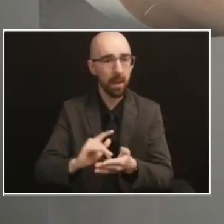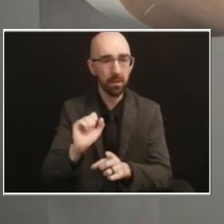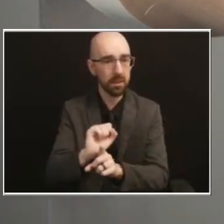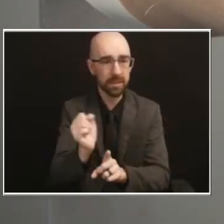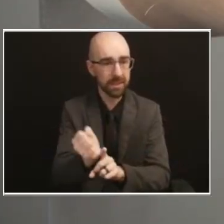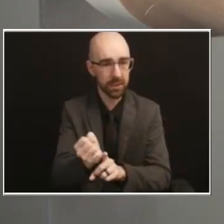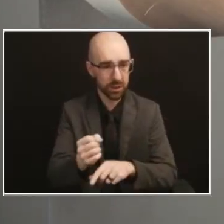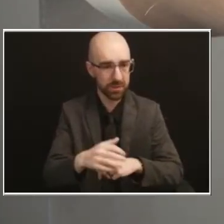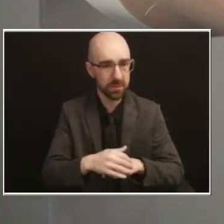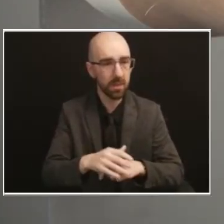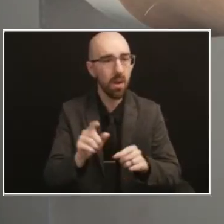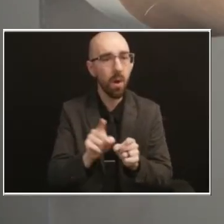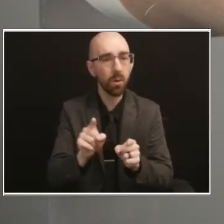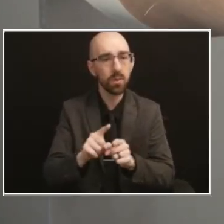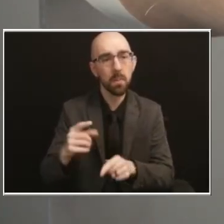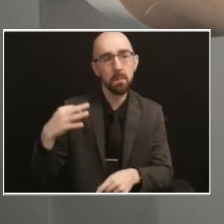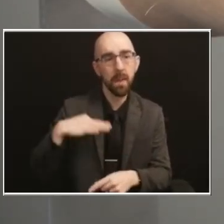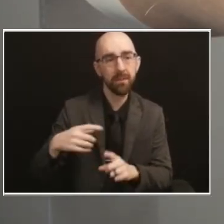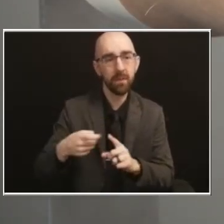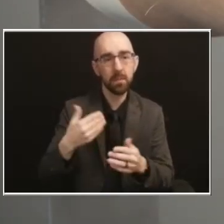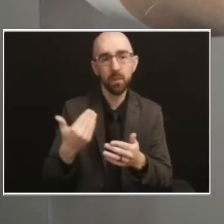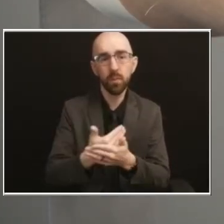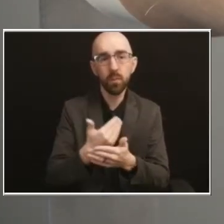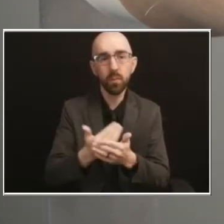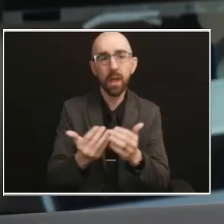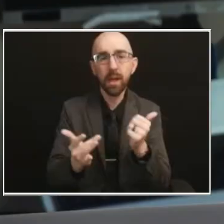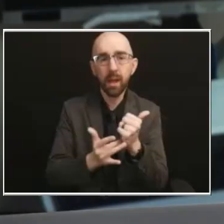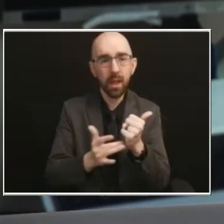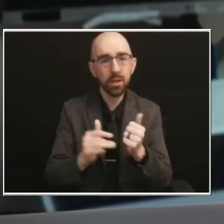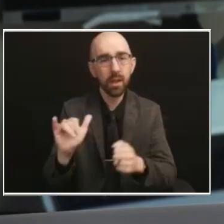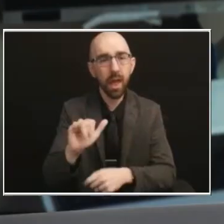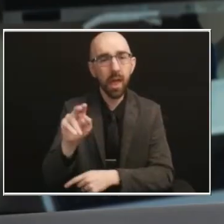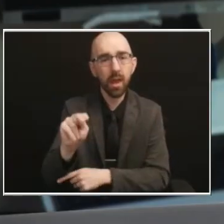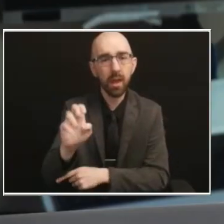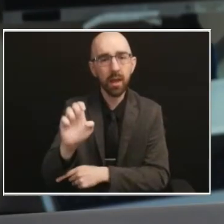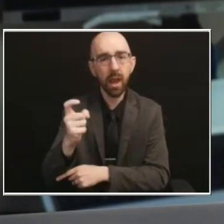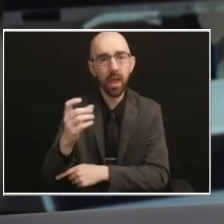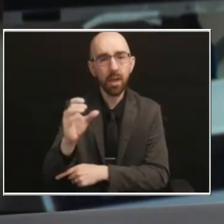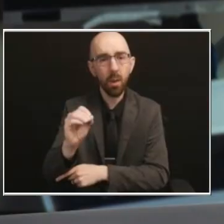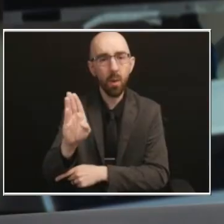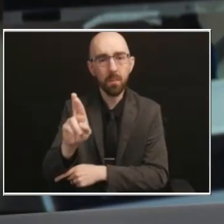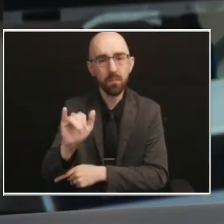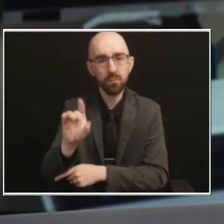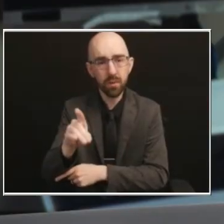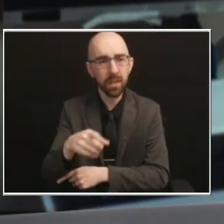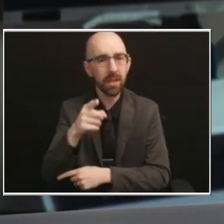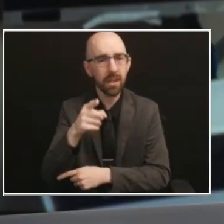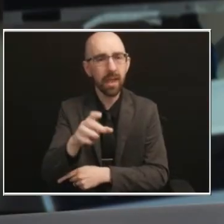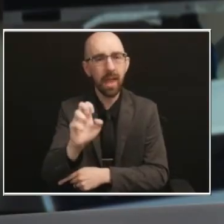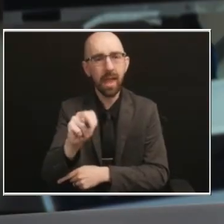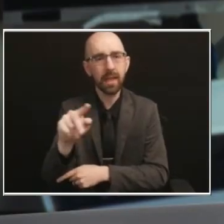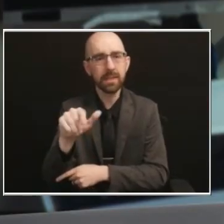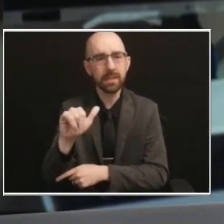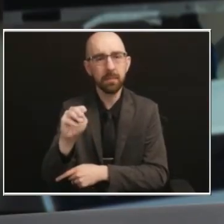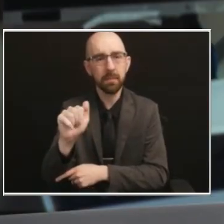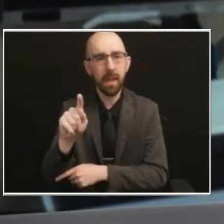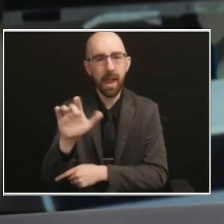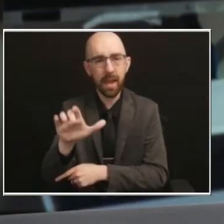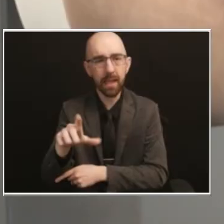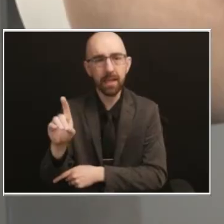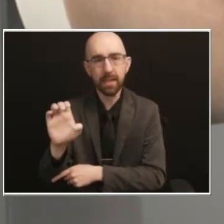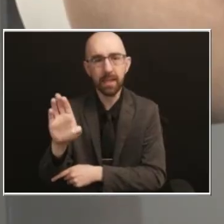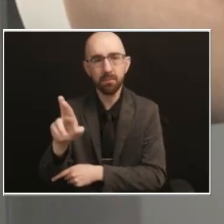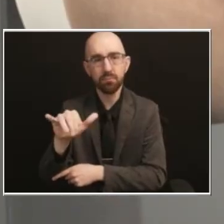also benefited from newer technologies like Nexobrid. This is an enzymatic debrider. This is going to remove the dead